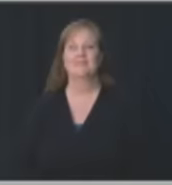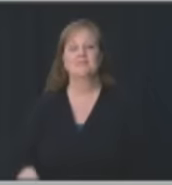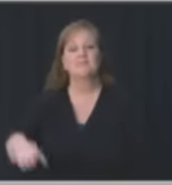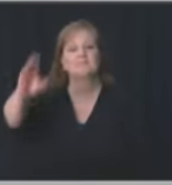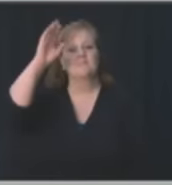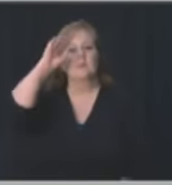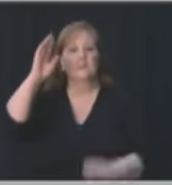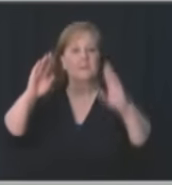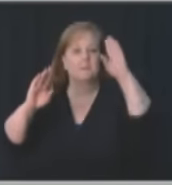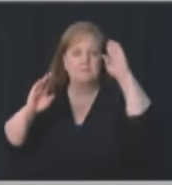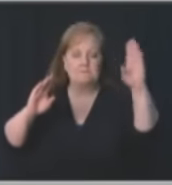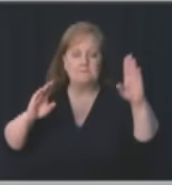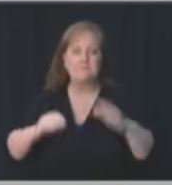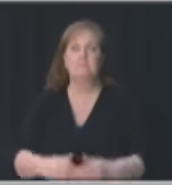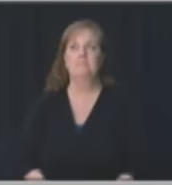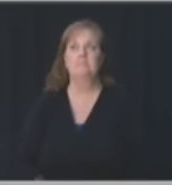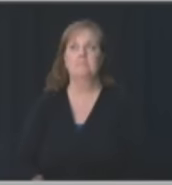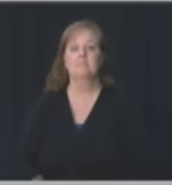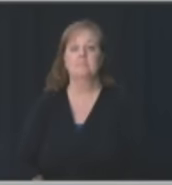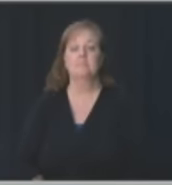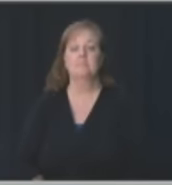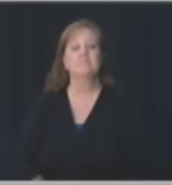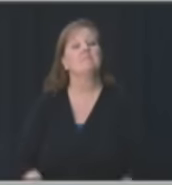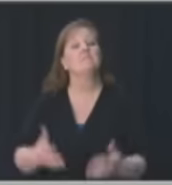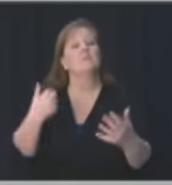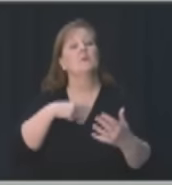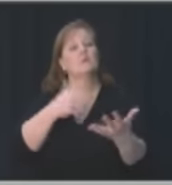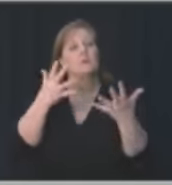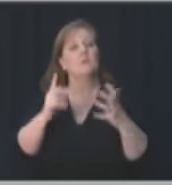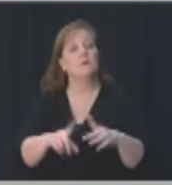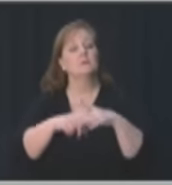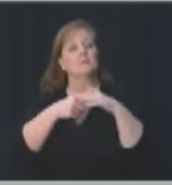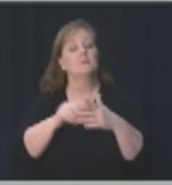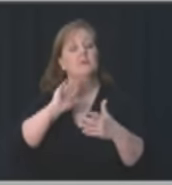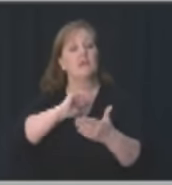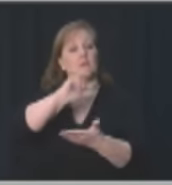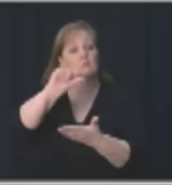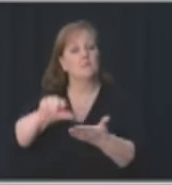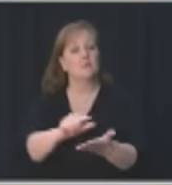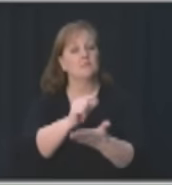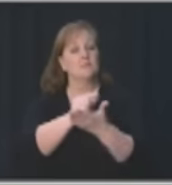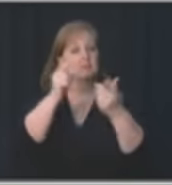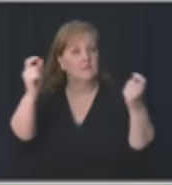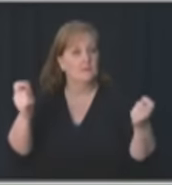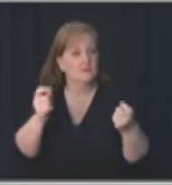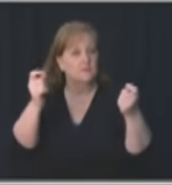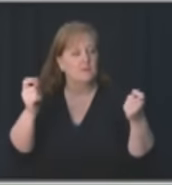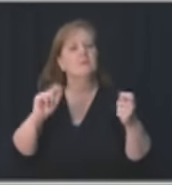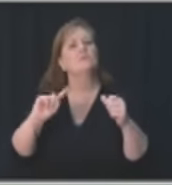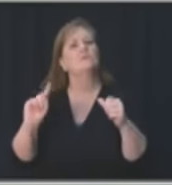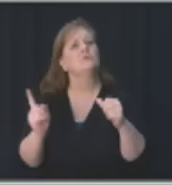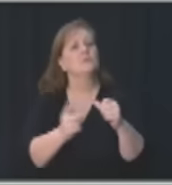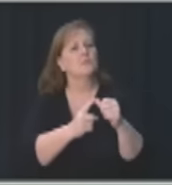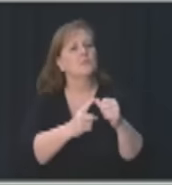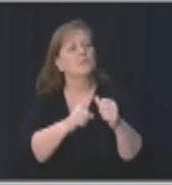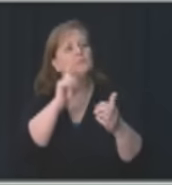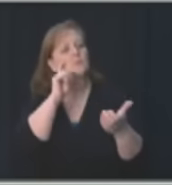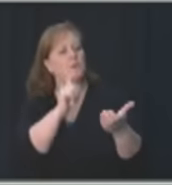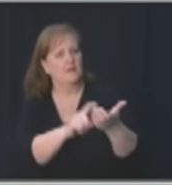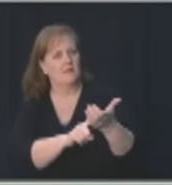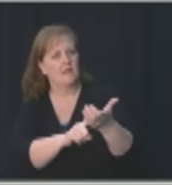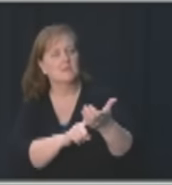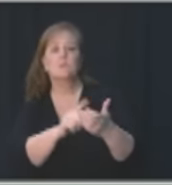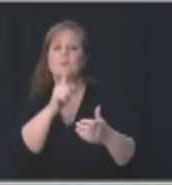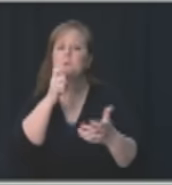Ladies and gentlemen, we would like to begin our commencement ceremony by recognizing the